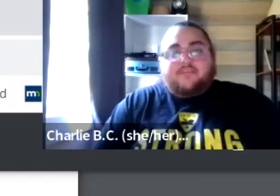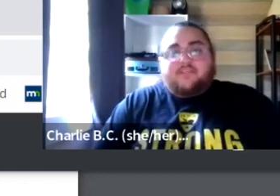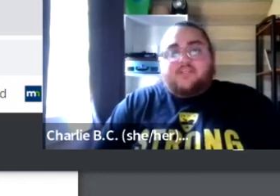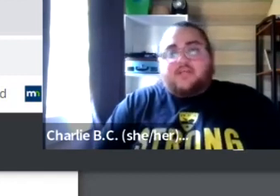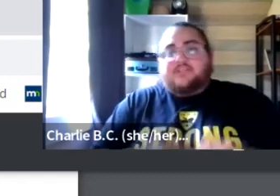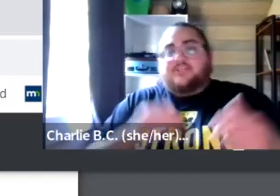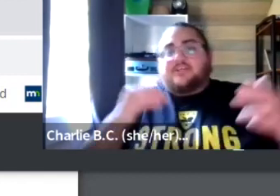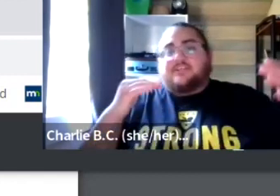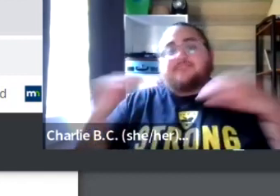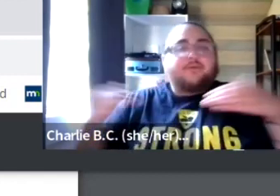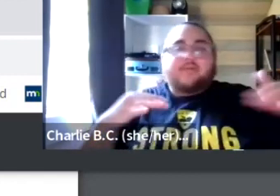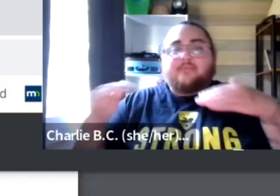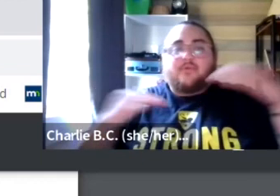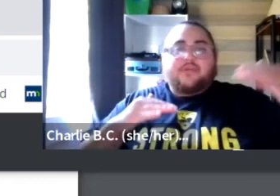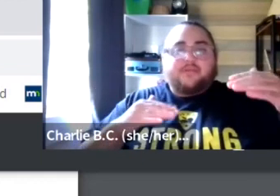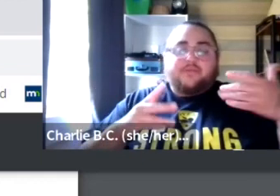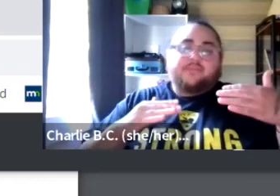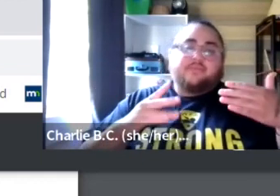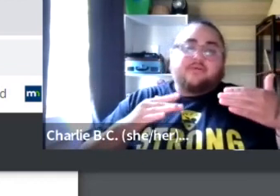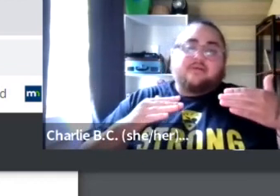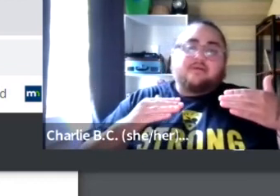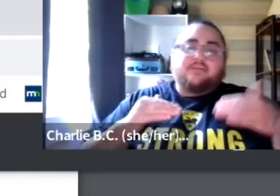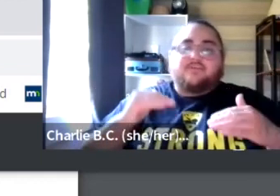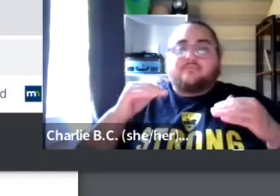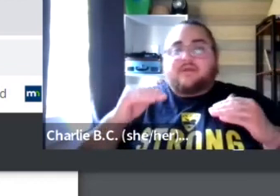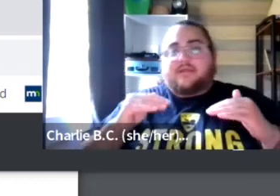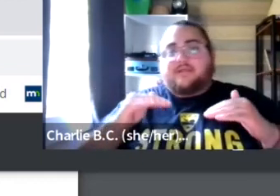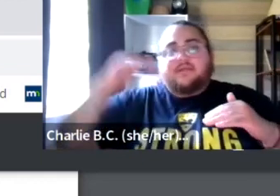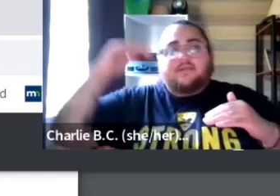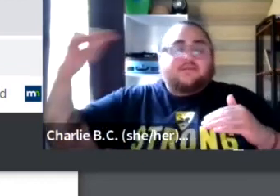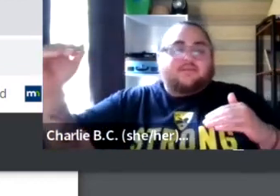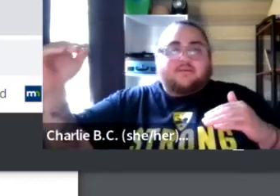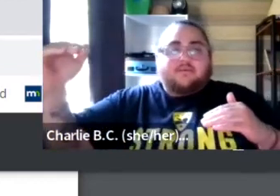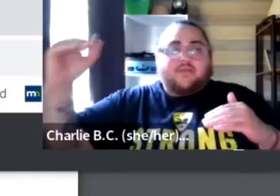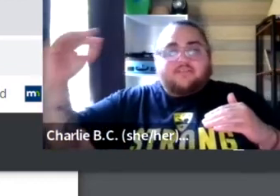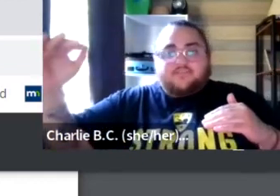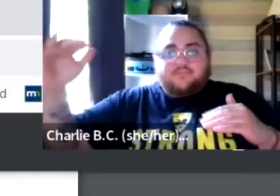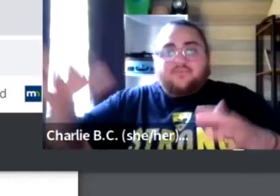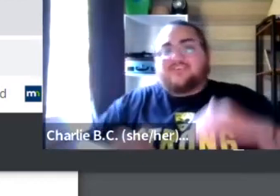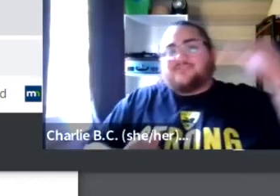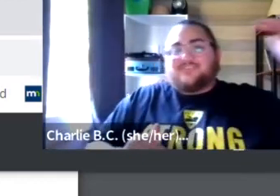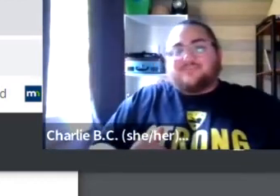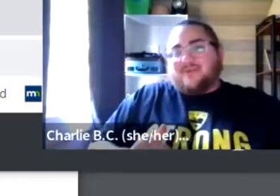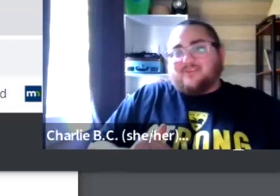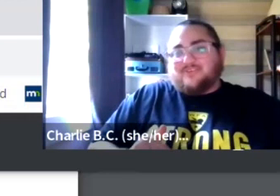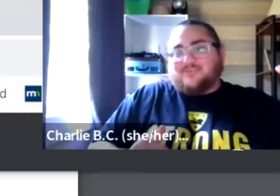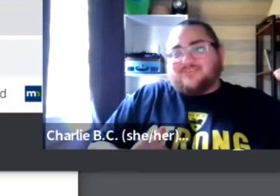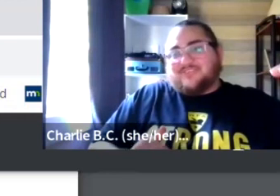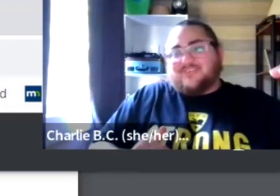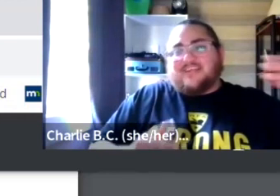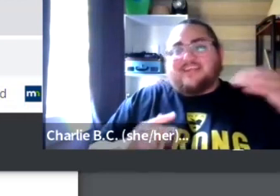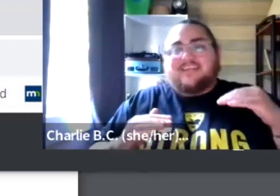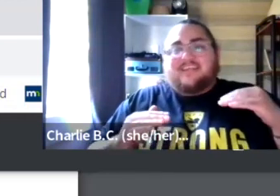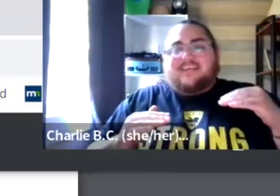it's definitely a challenge and different when I'm working with my white social workers versus BIPOC